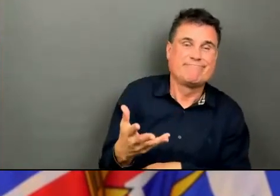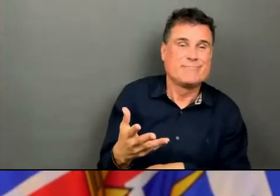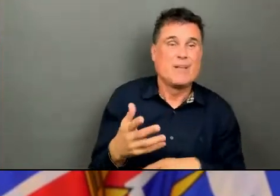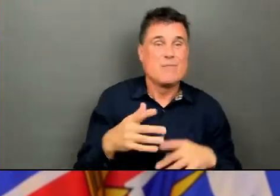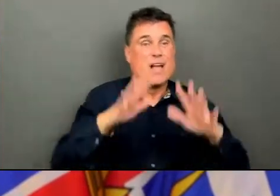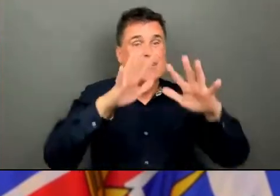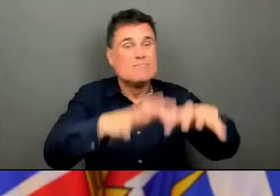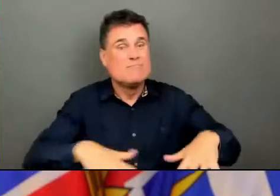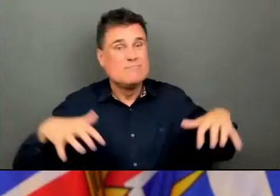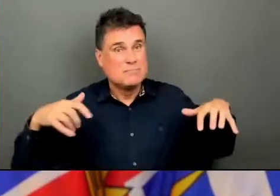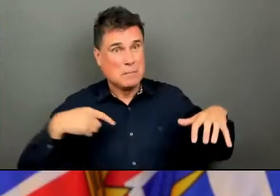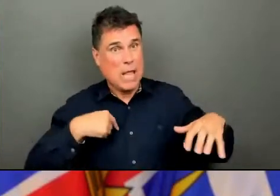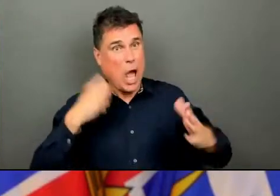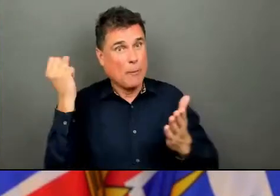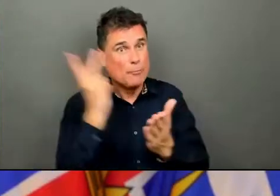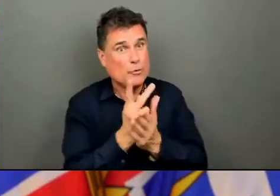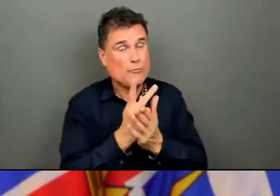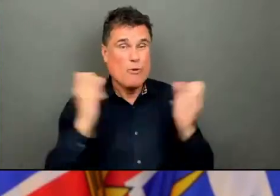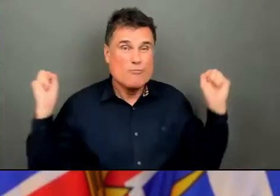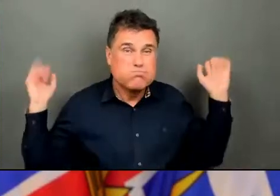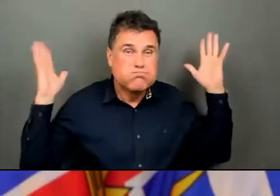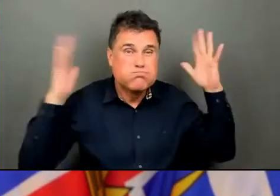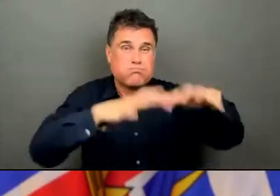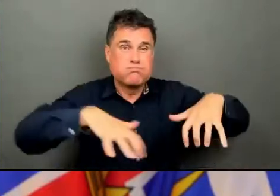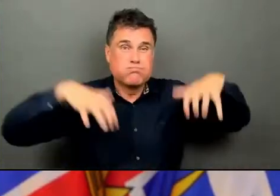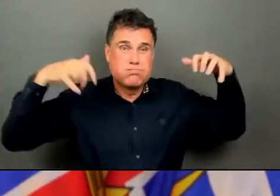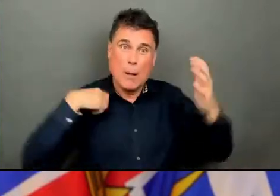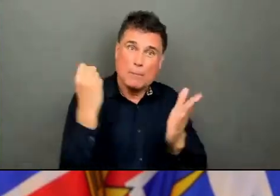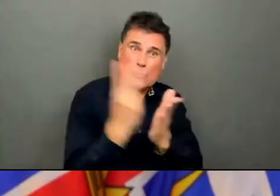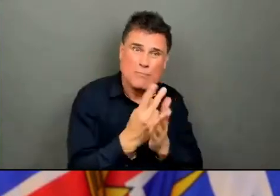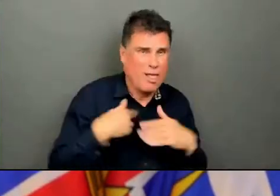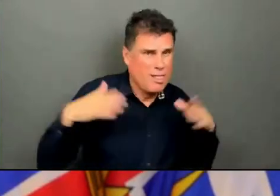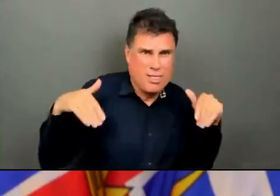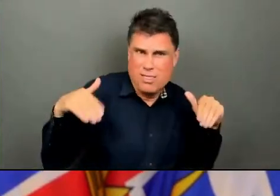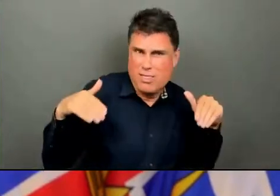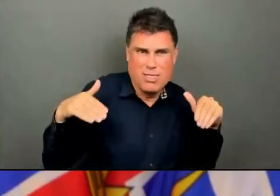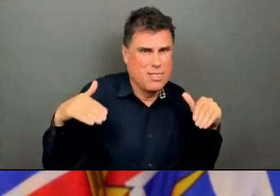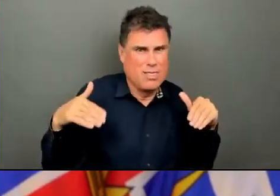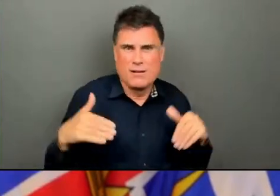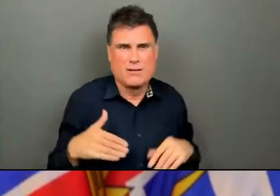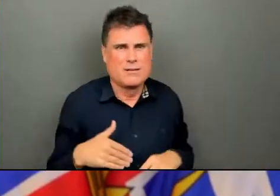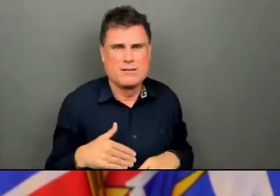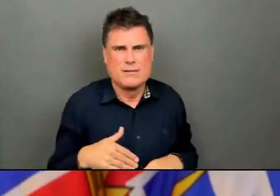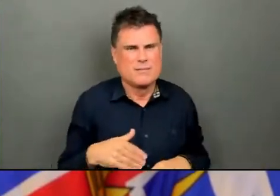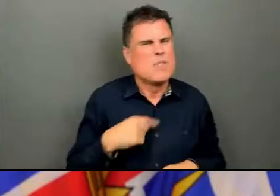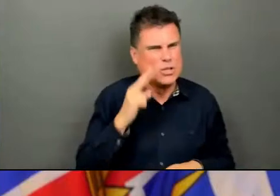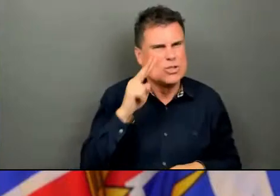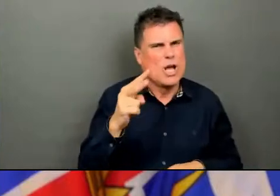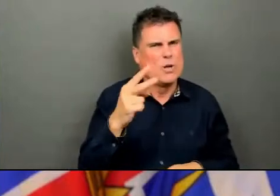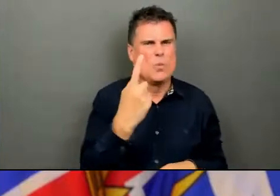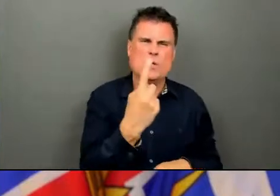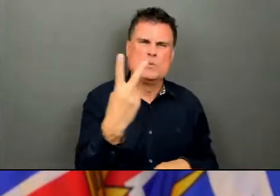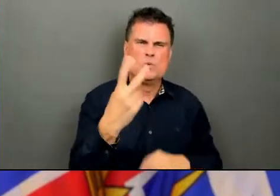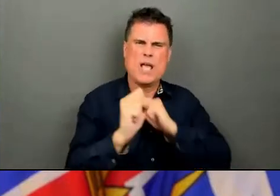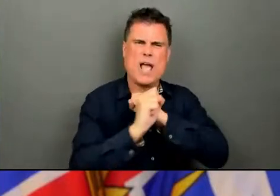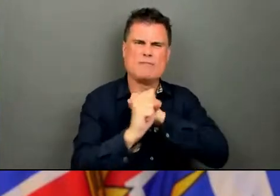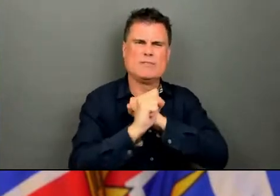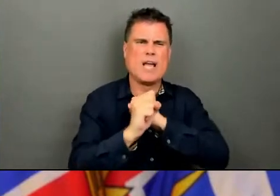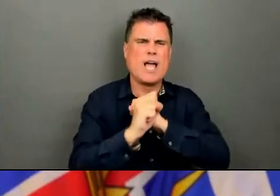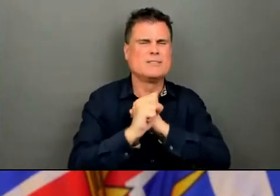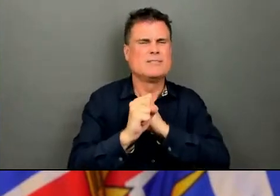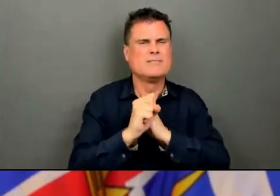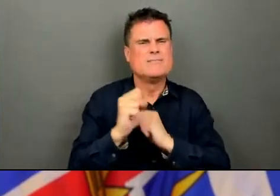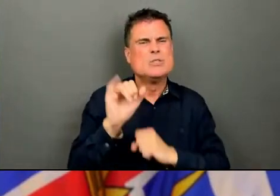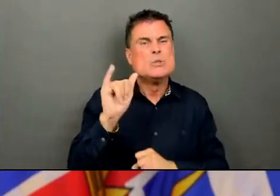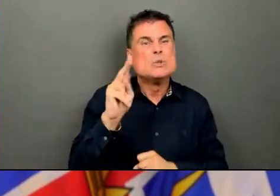for going ahead. And I know there was a couple that were being advertised for early in June, and you know, there's reasons